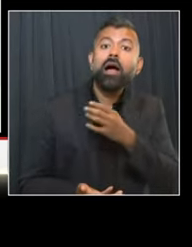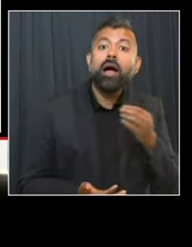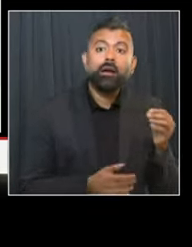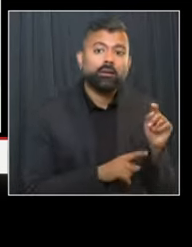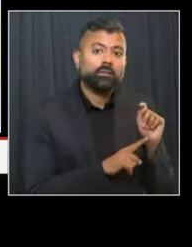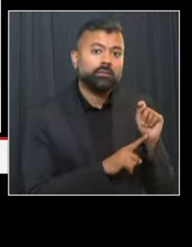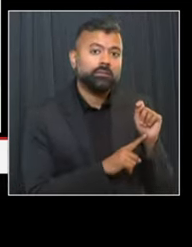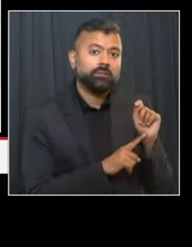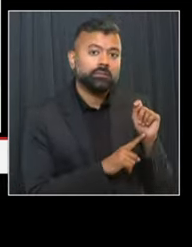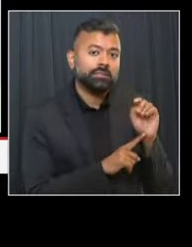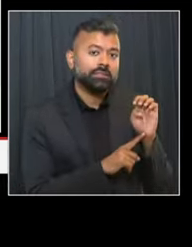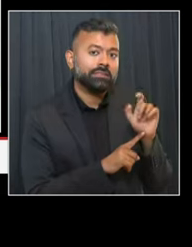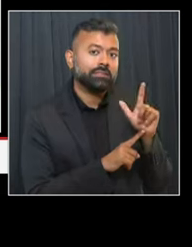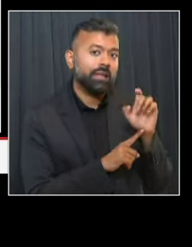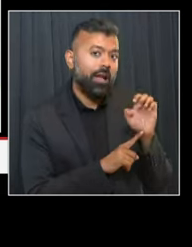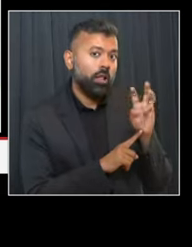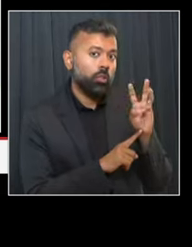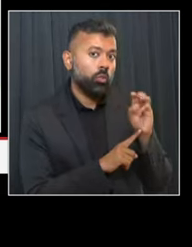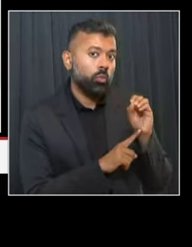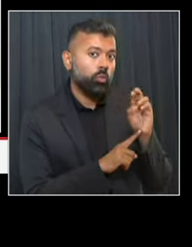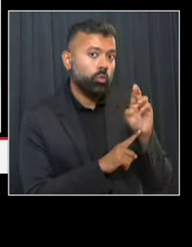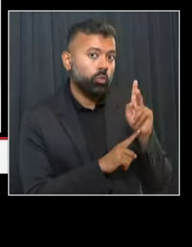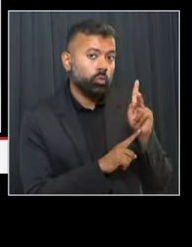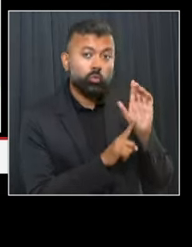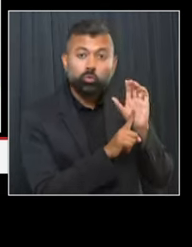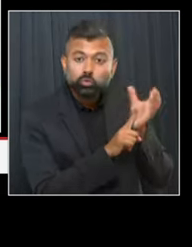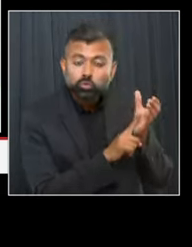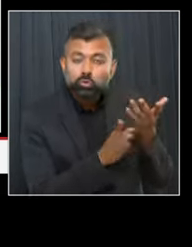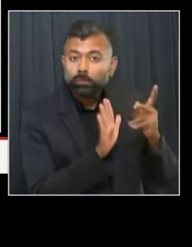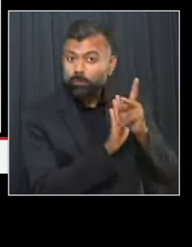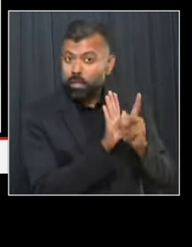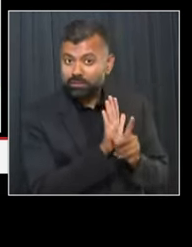BSA to include independent agencies.